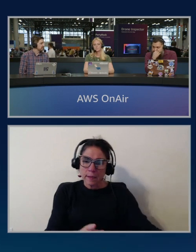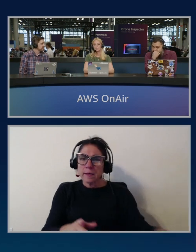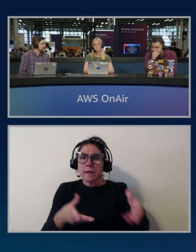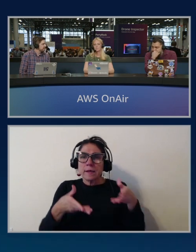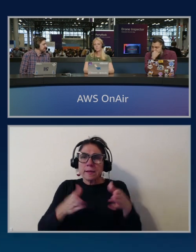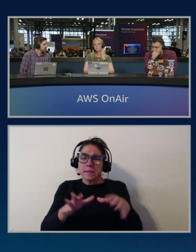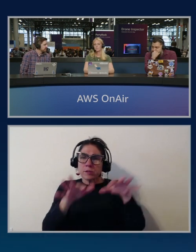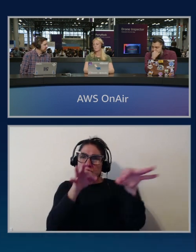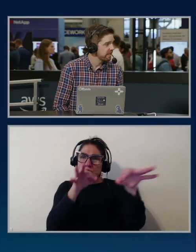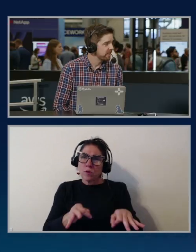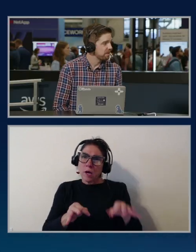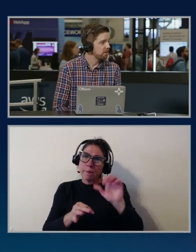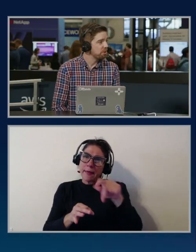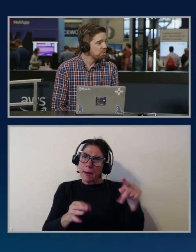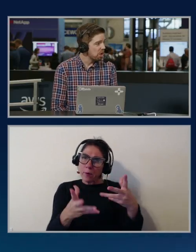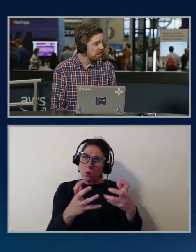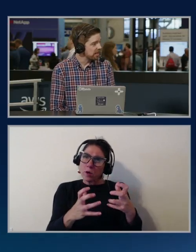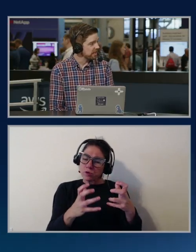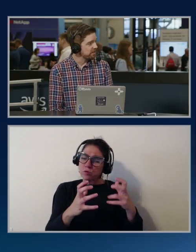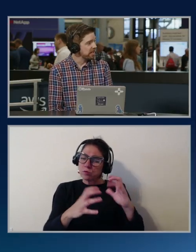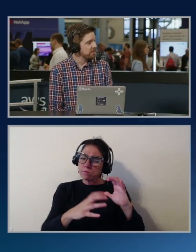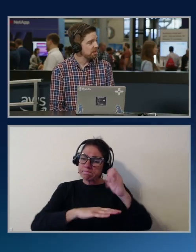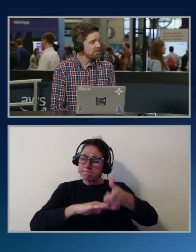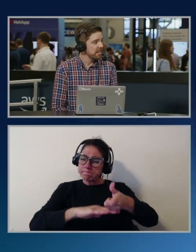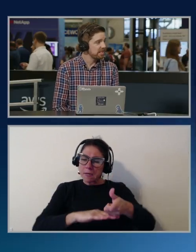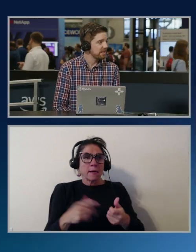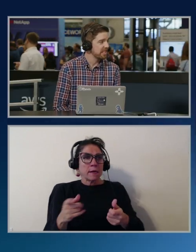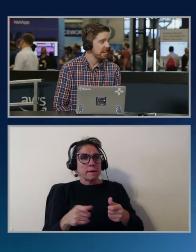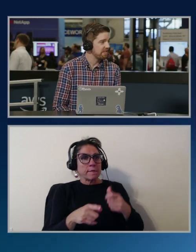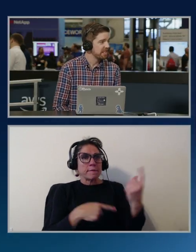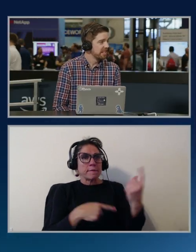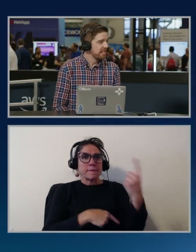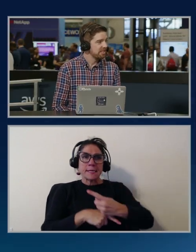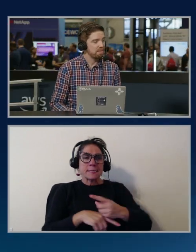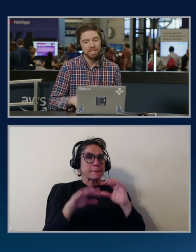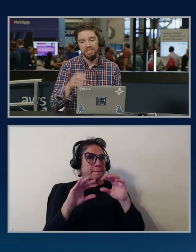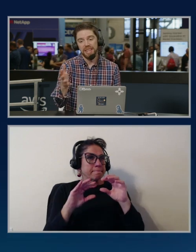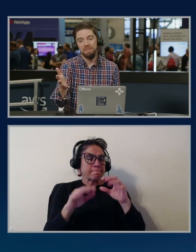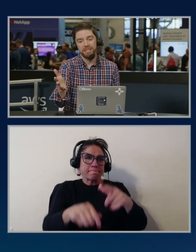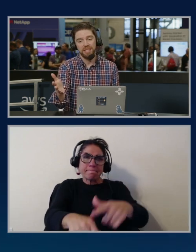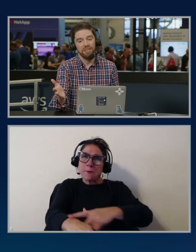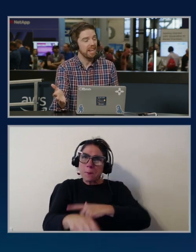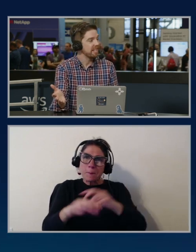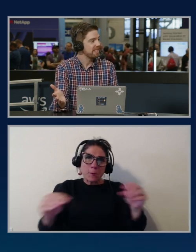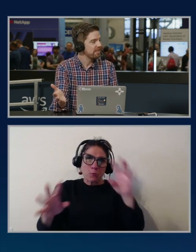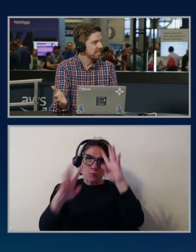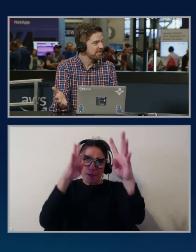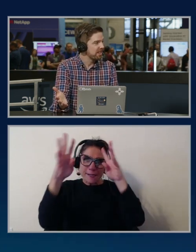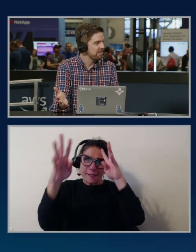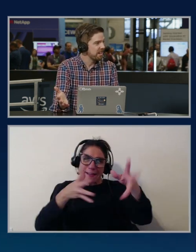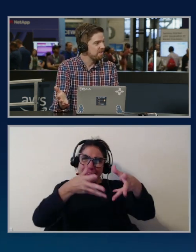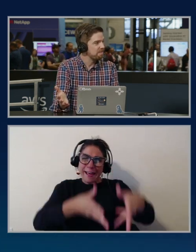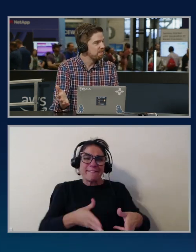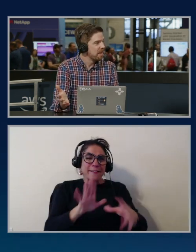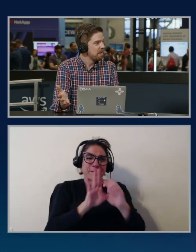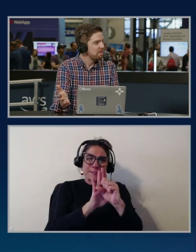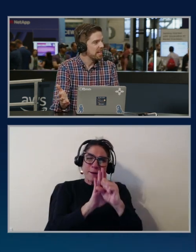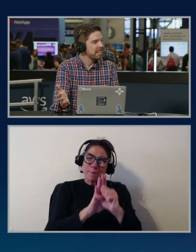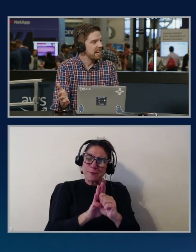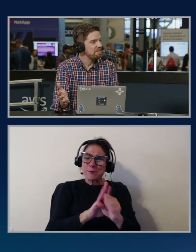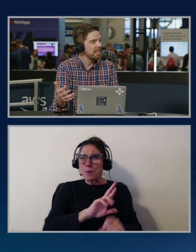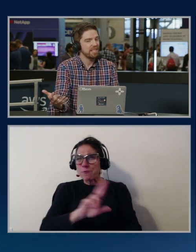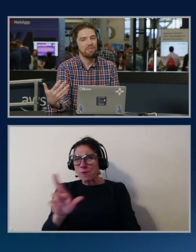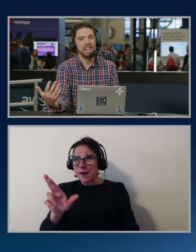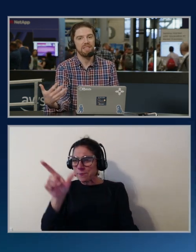of ideas and the day's just been too long and we have no creativity left, there's a bunch of samples on the right that we can start from. Got it.